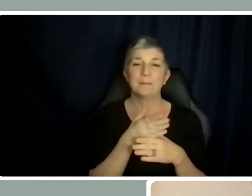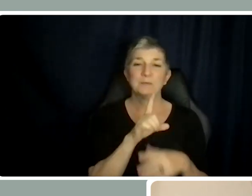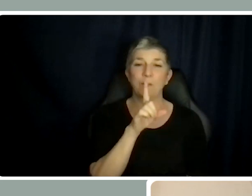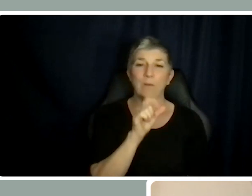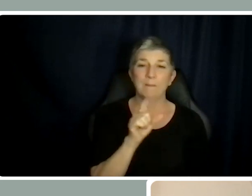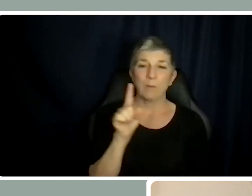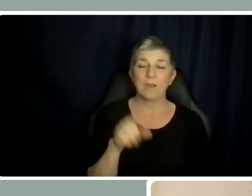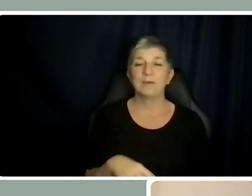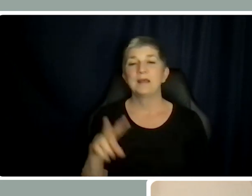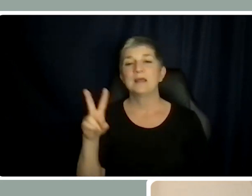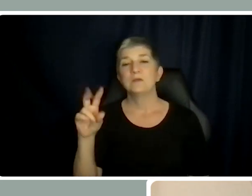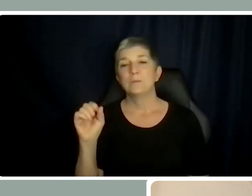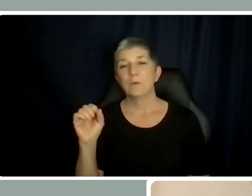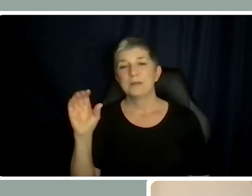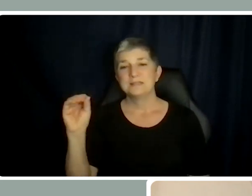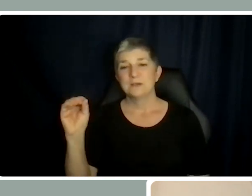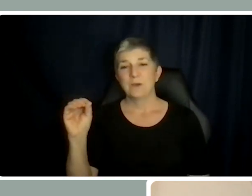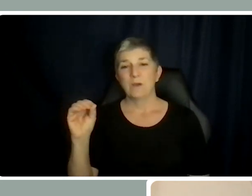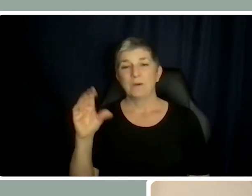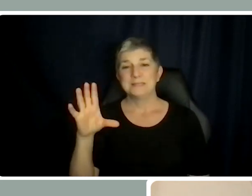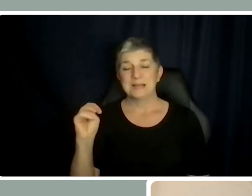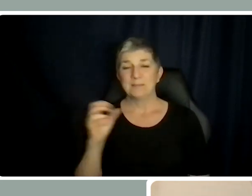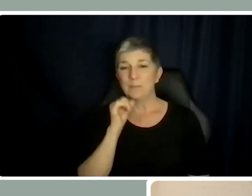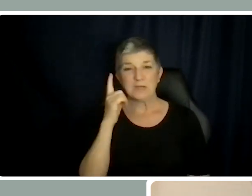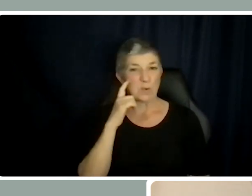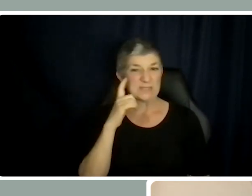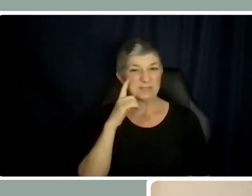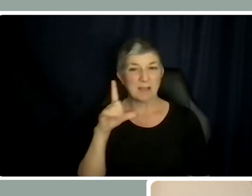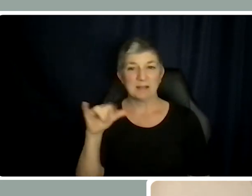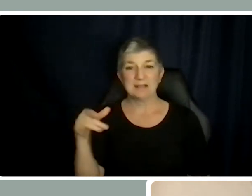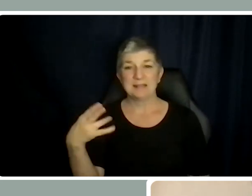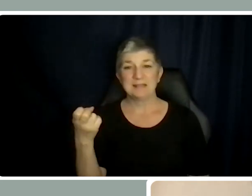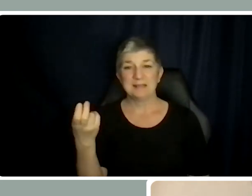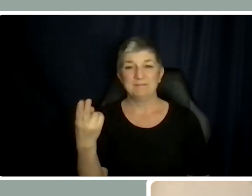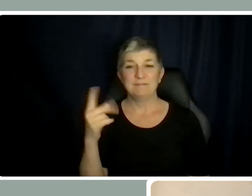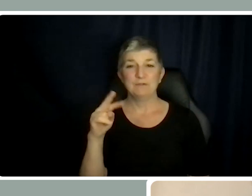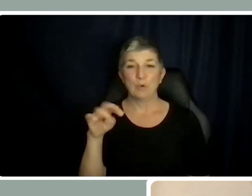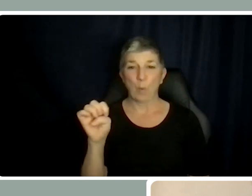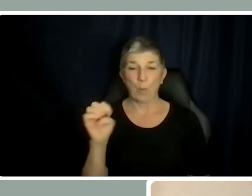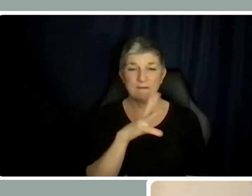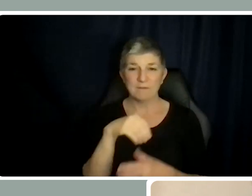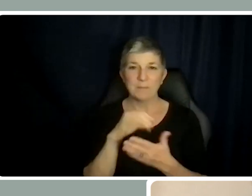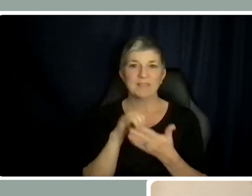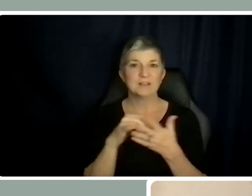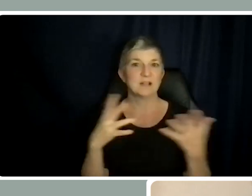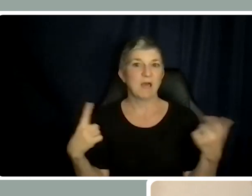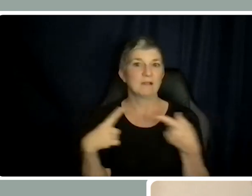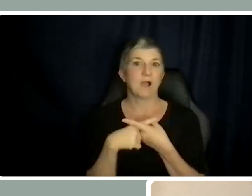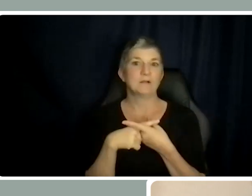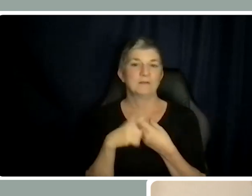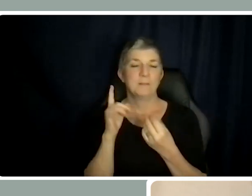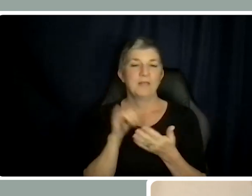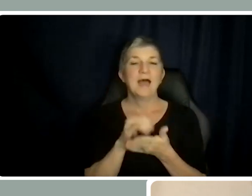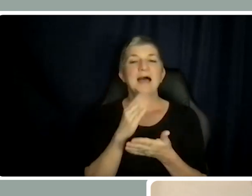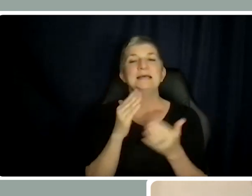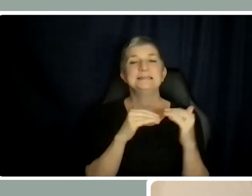and 2.0 centimeters, where we don't suspect lymph node involvement. There's honestly a lot of controversy. So that is a stage